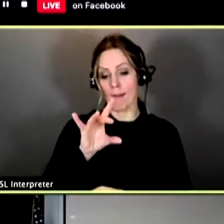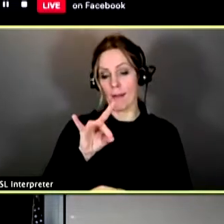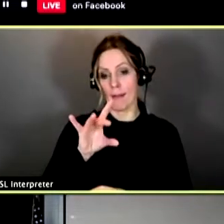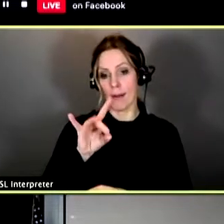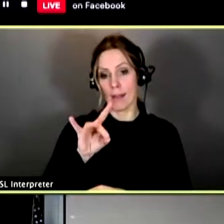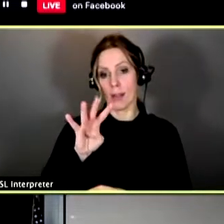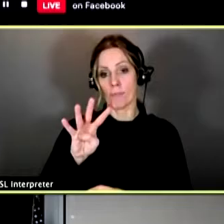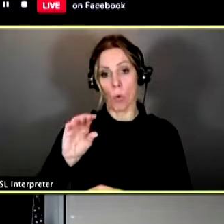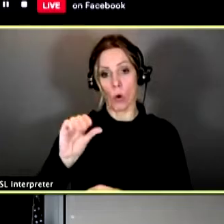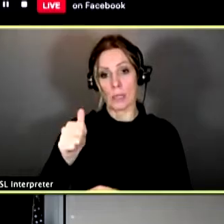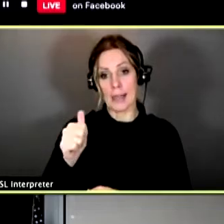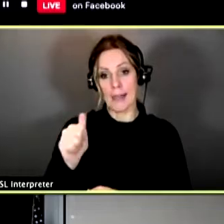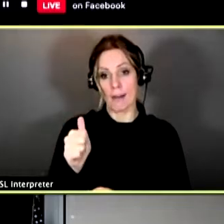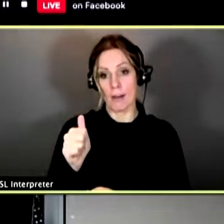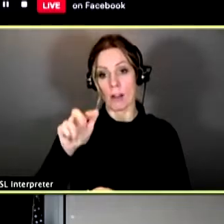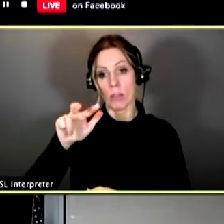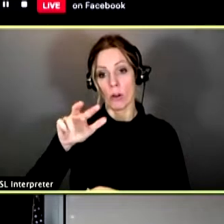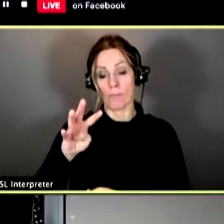888-410-3427. Again,